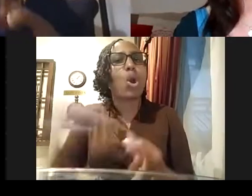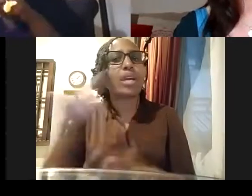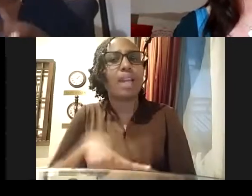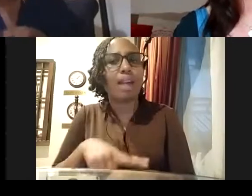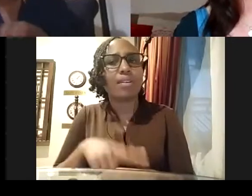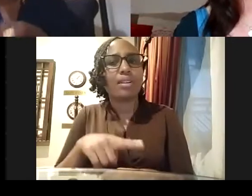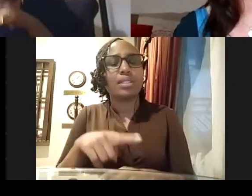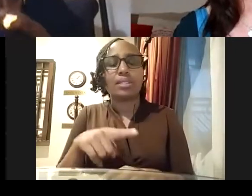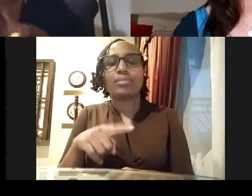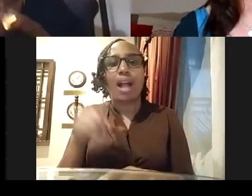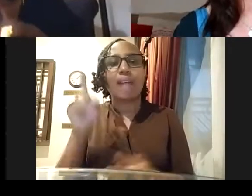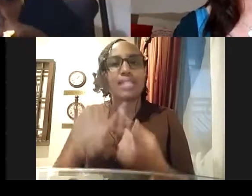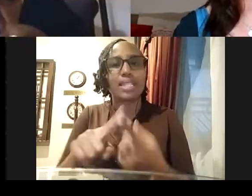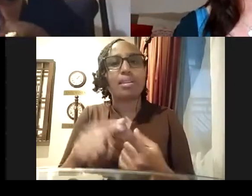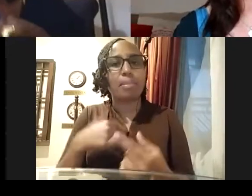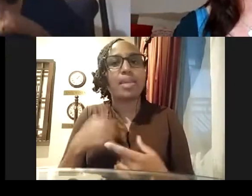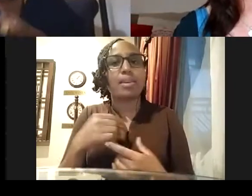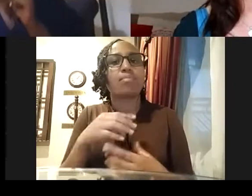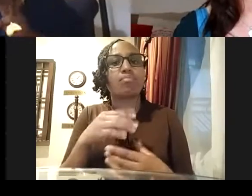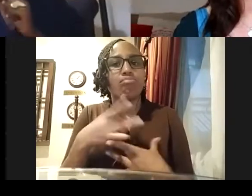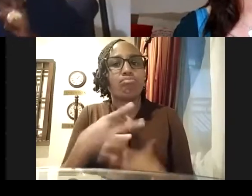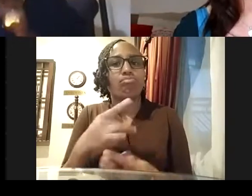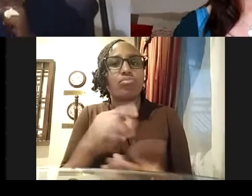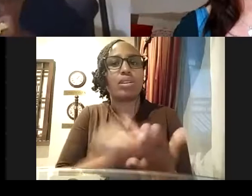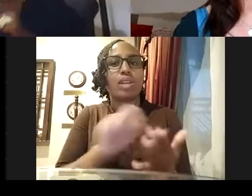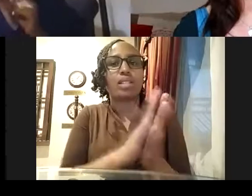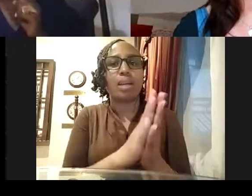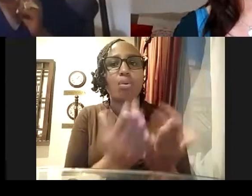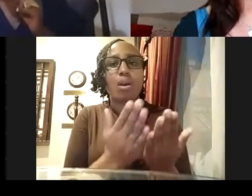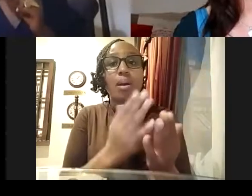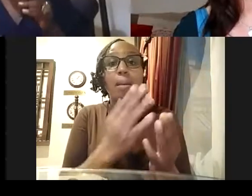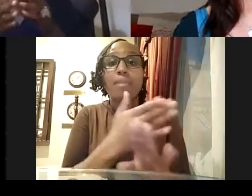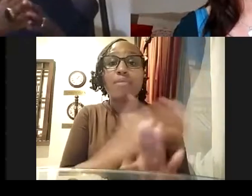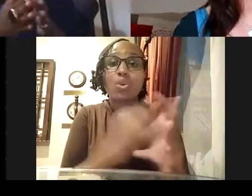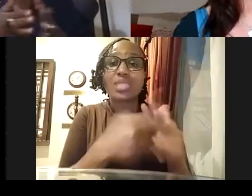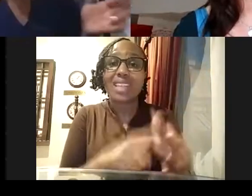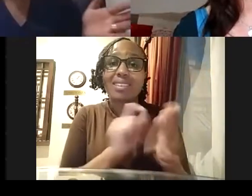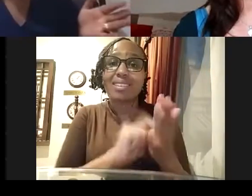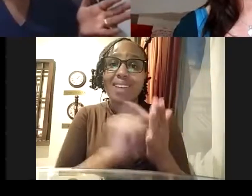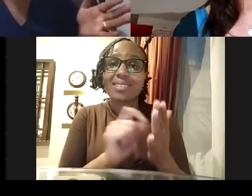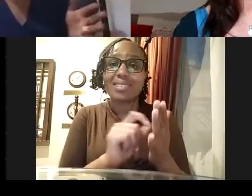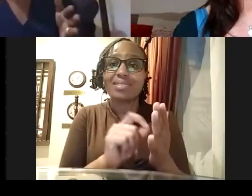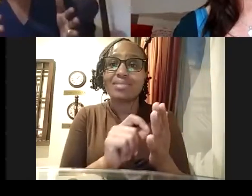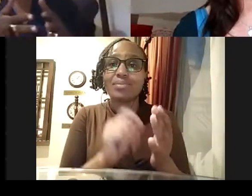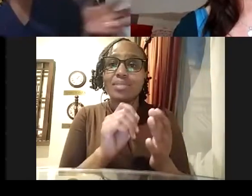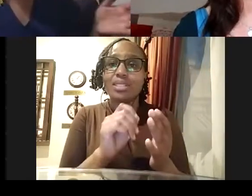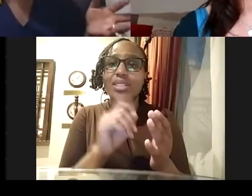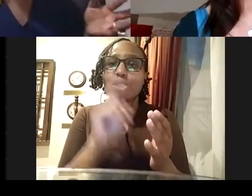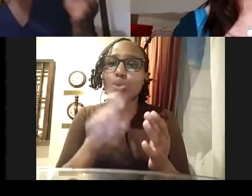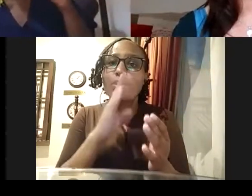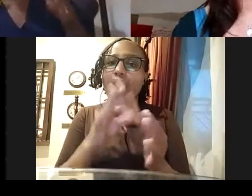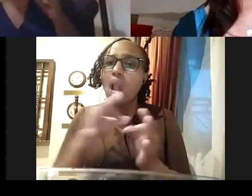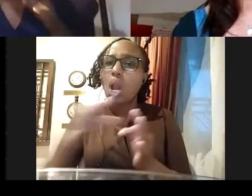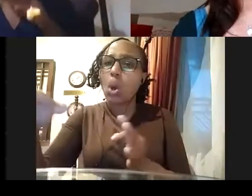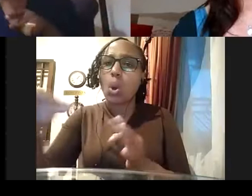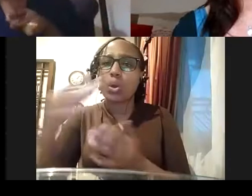writing it, like, you need to be 100% sure of your topic before you start to write, because this thing is gonna be a long thing, and you, and 4 years down the line,